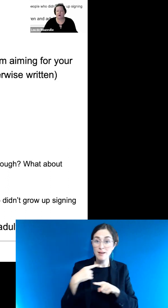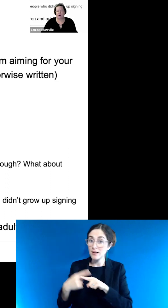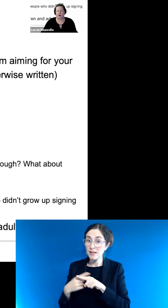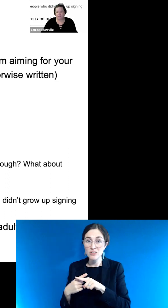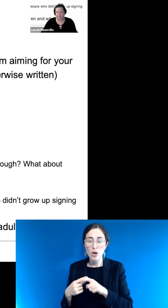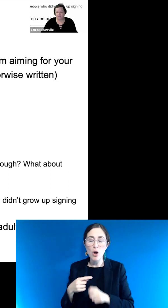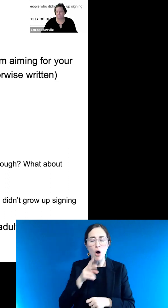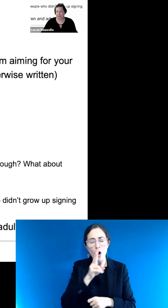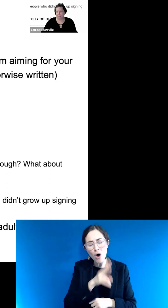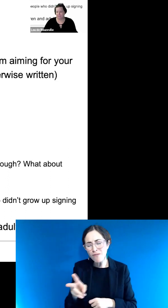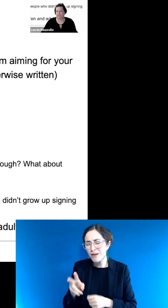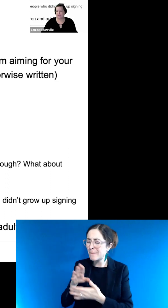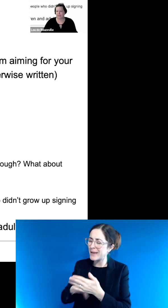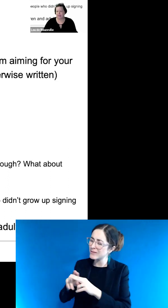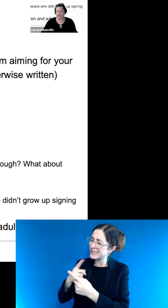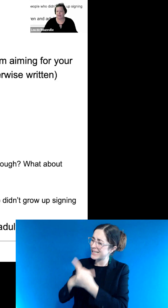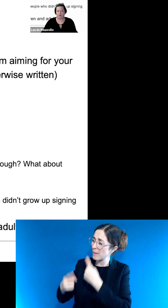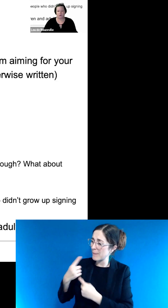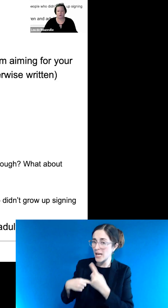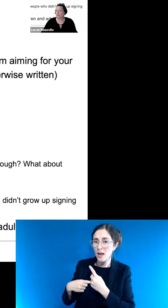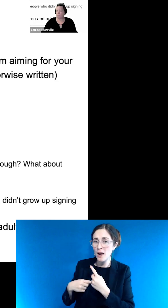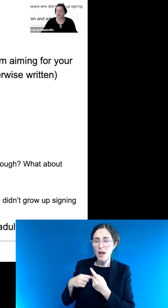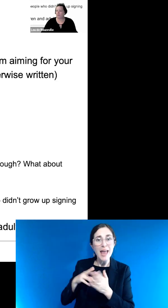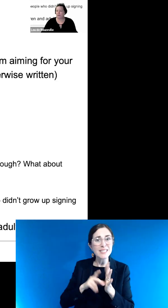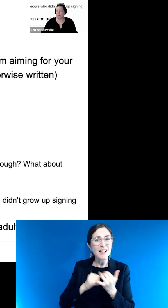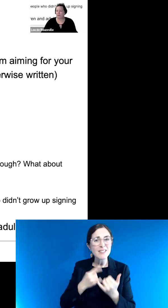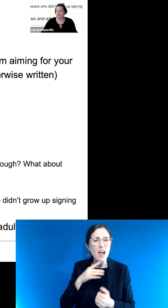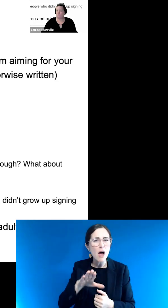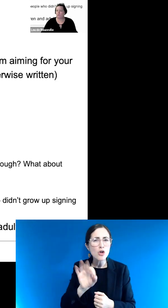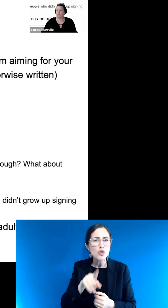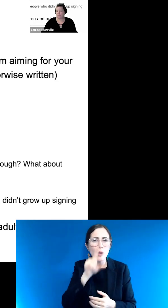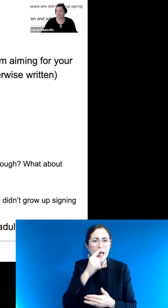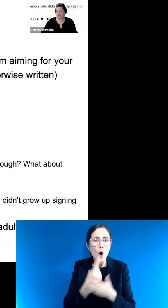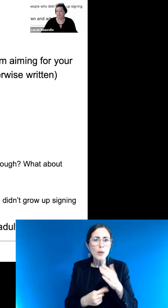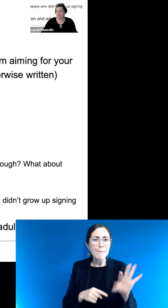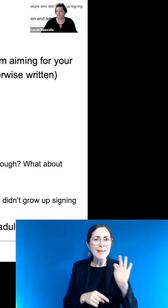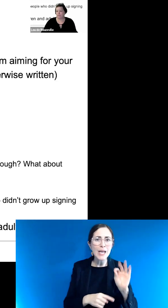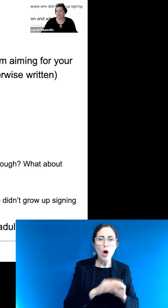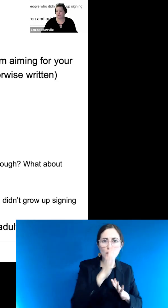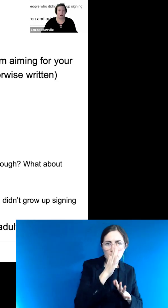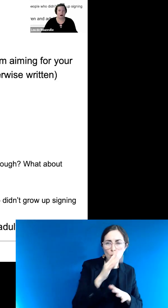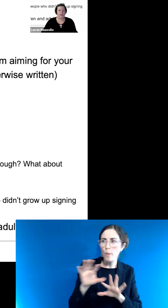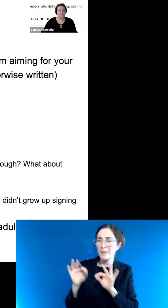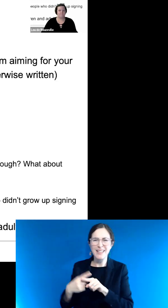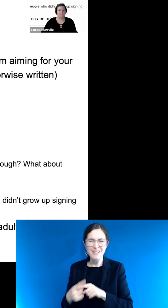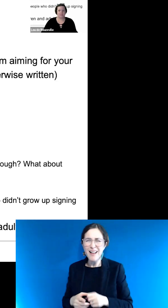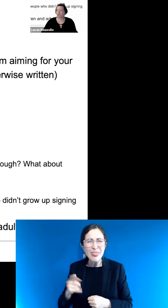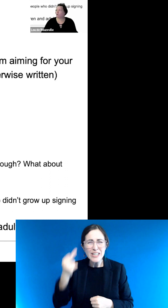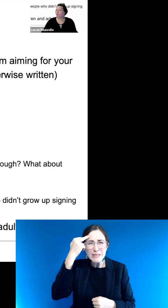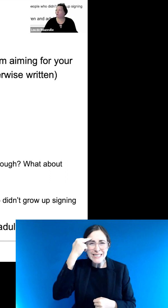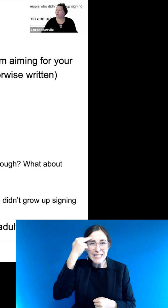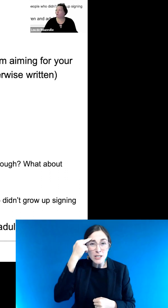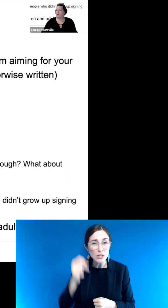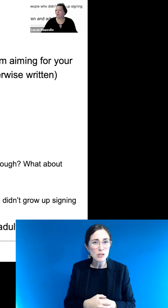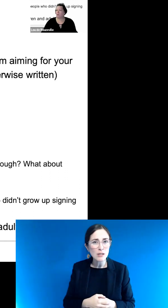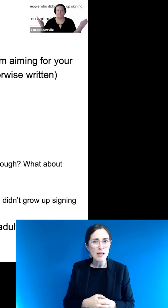hear often from parents that NDIS says, no, you pick one or the other, which is ridiculous. You either have speech or